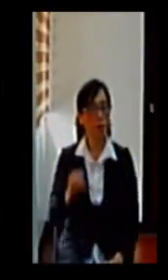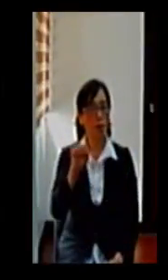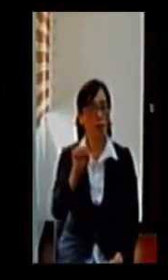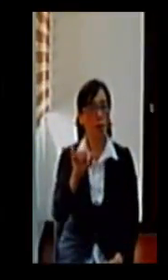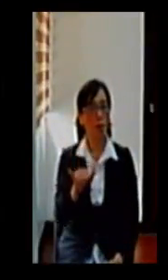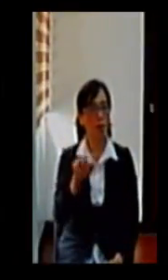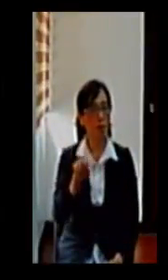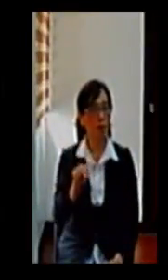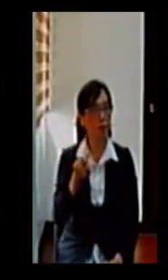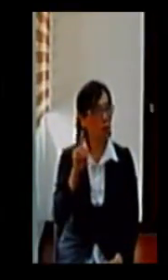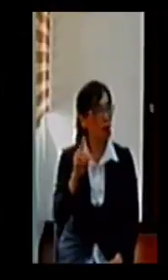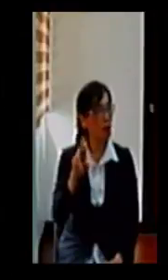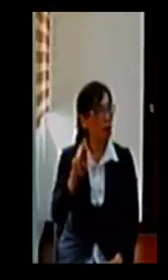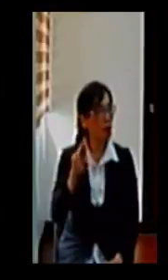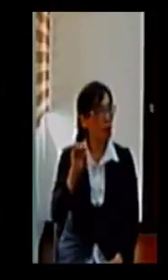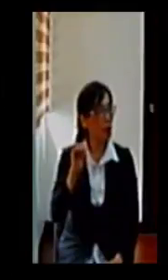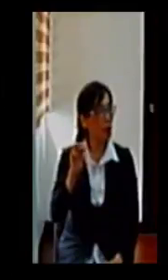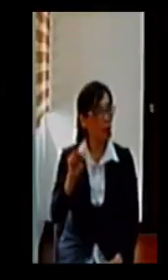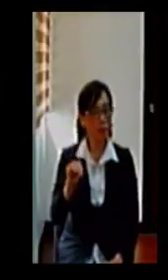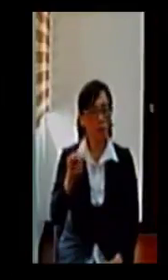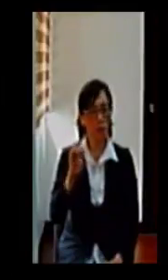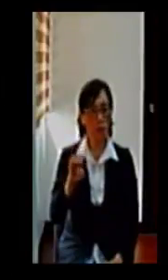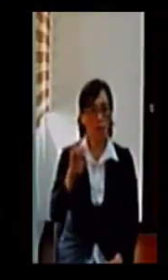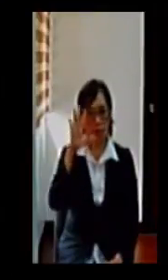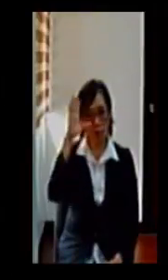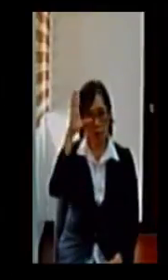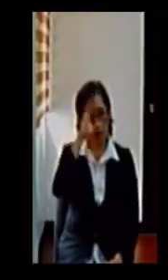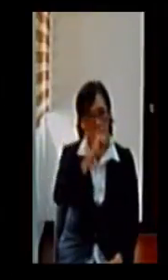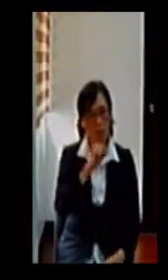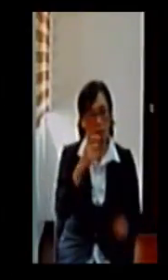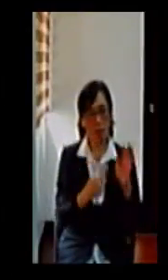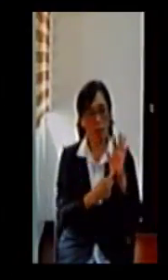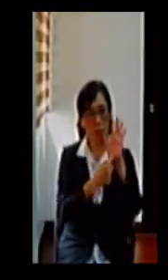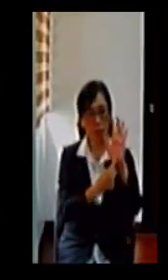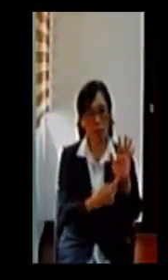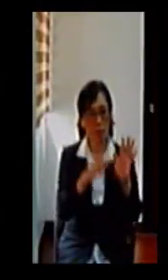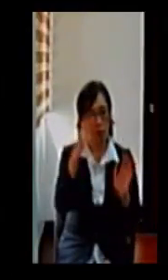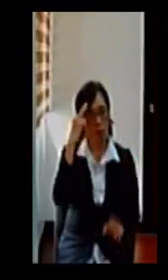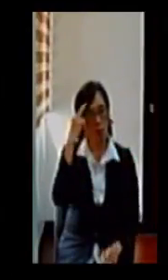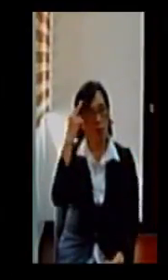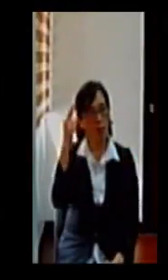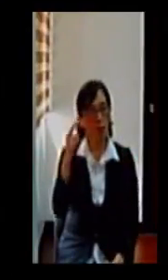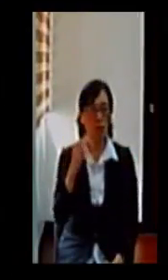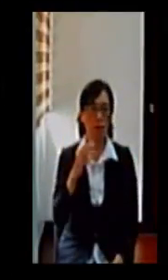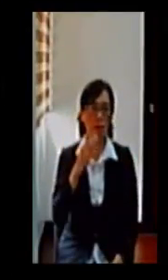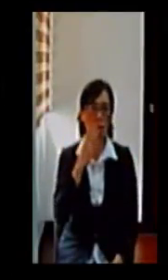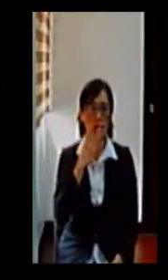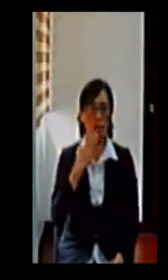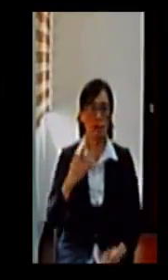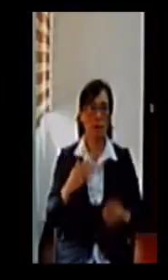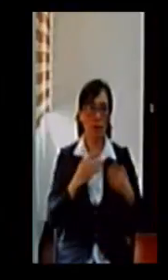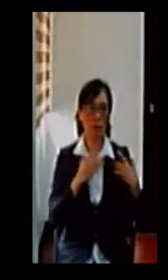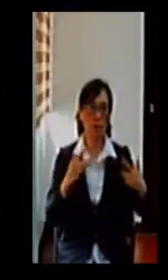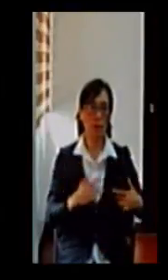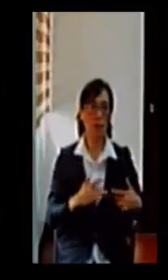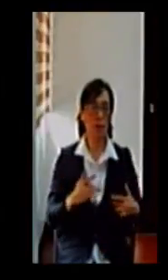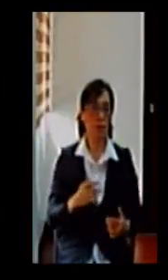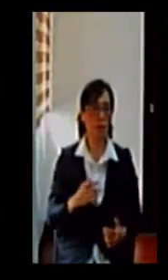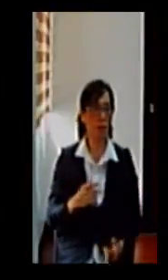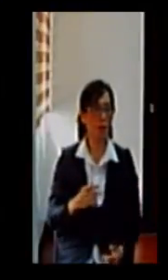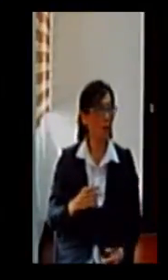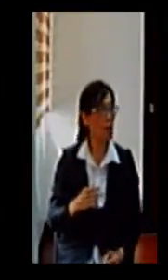earlier. My fearless prediction, the reason why I showed you the bleeding hearts and the hornbills, they'll be the